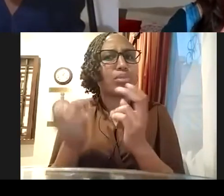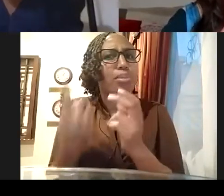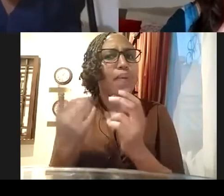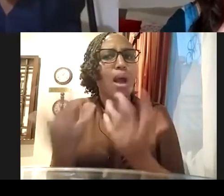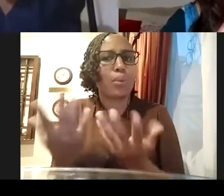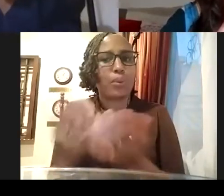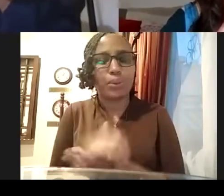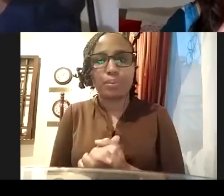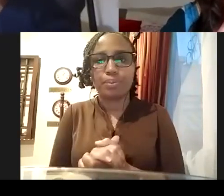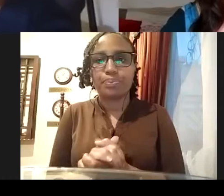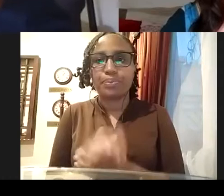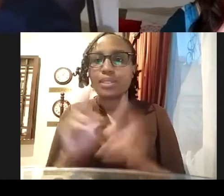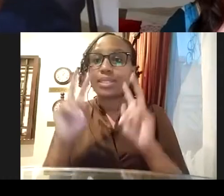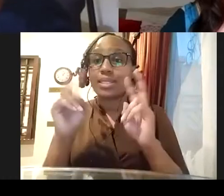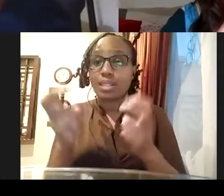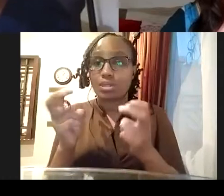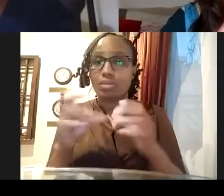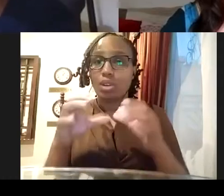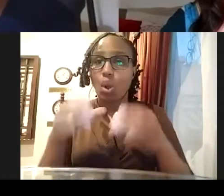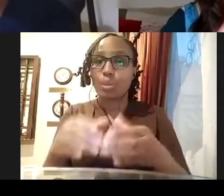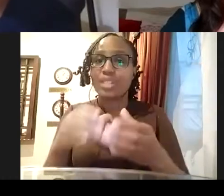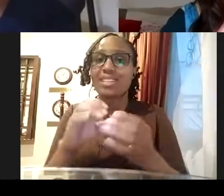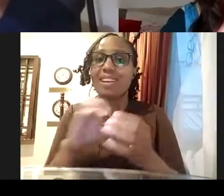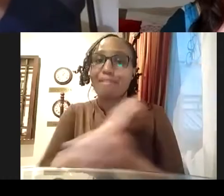The title was a community effort.